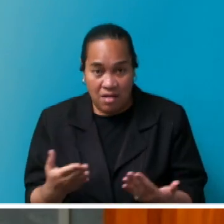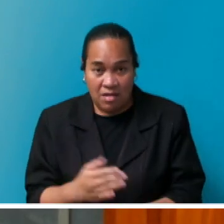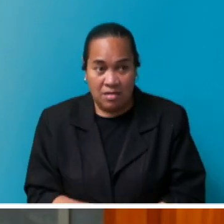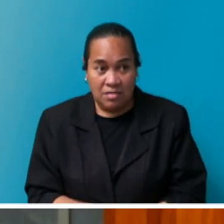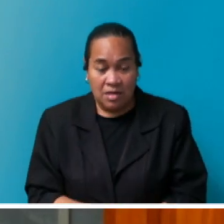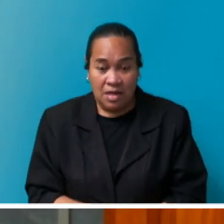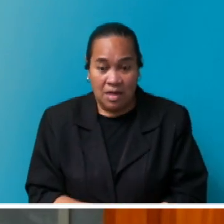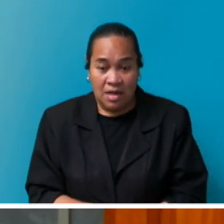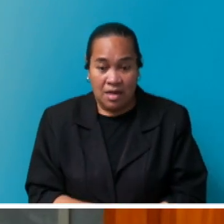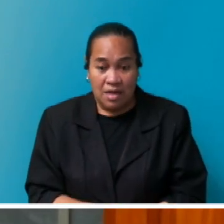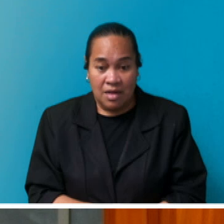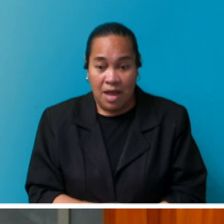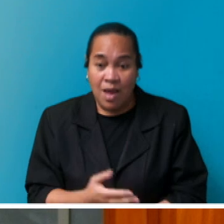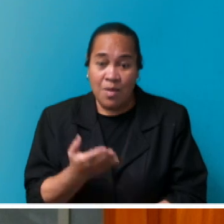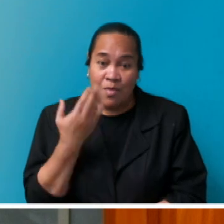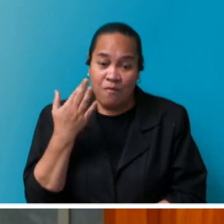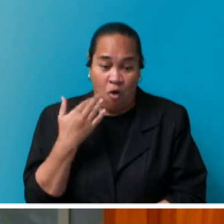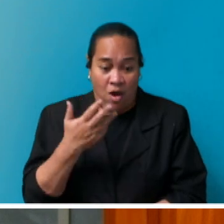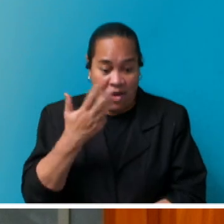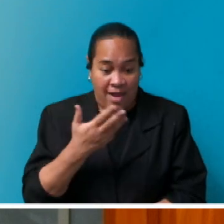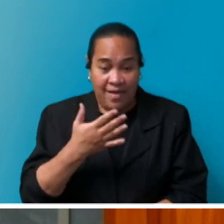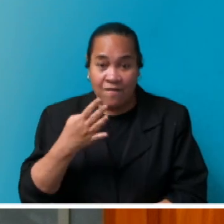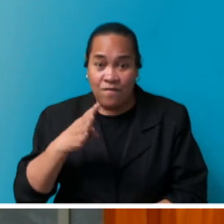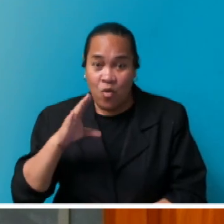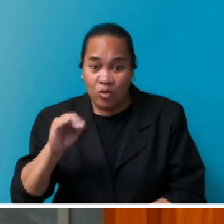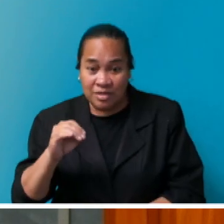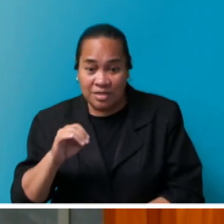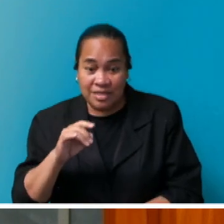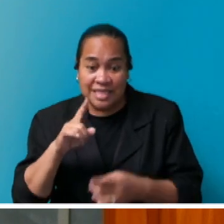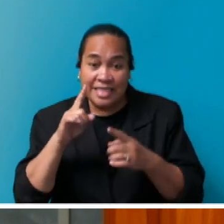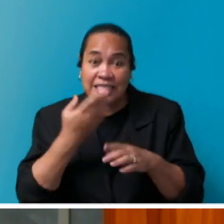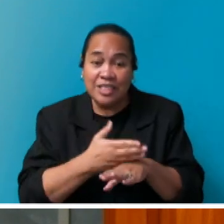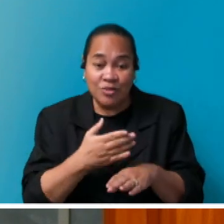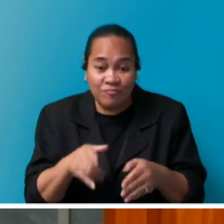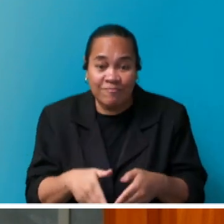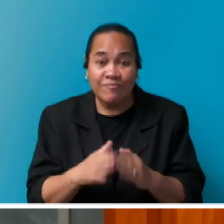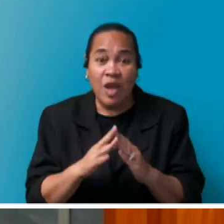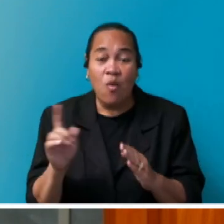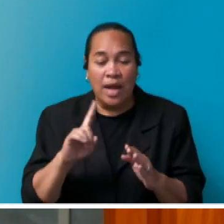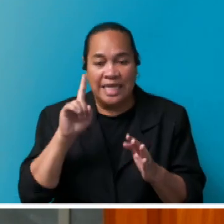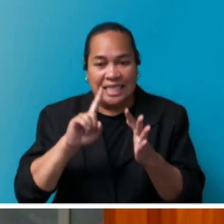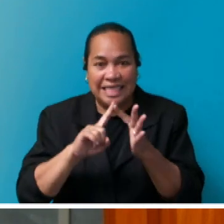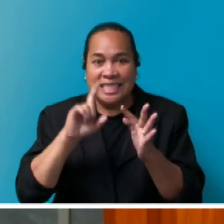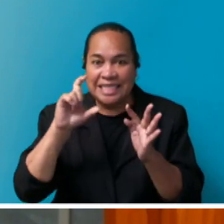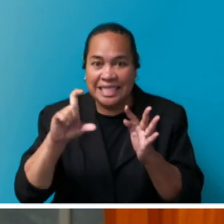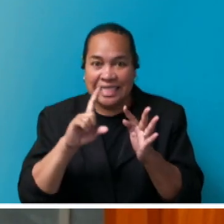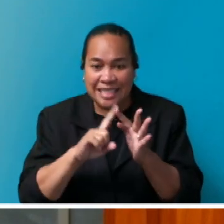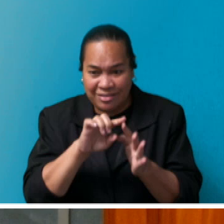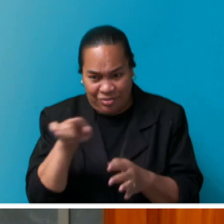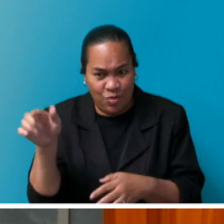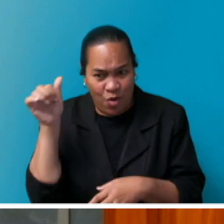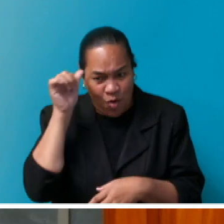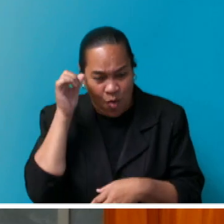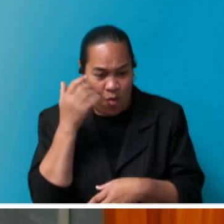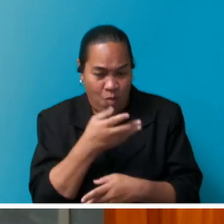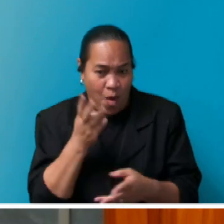humble beginning of ECE in 1940s, as the honourable member may be aware of,